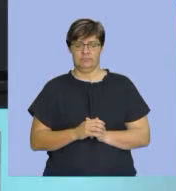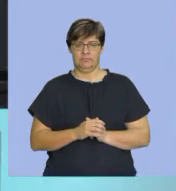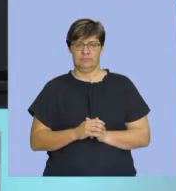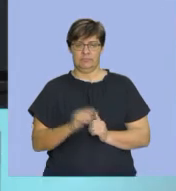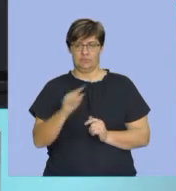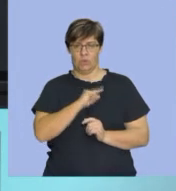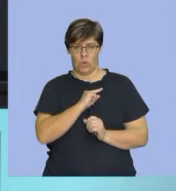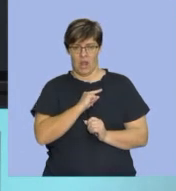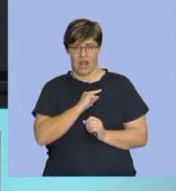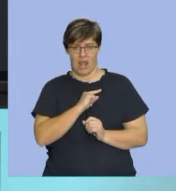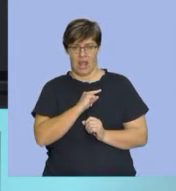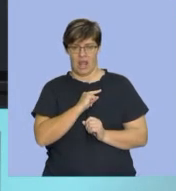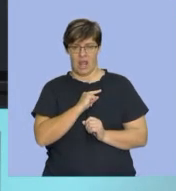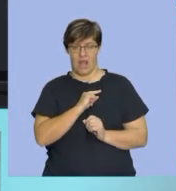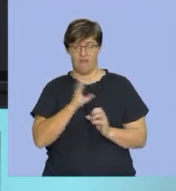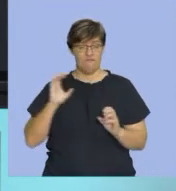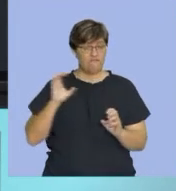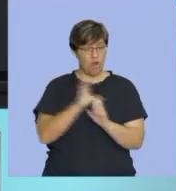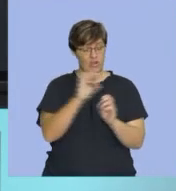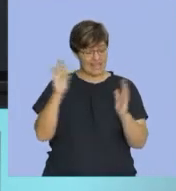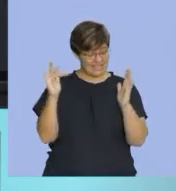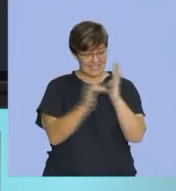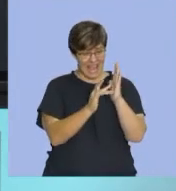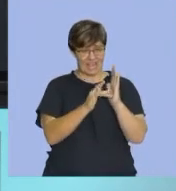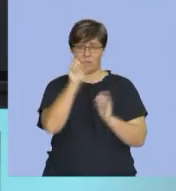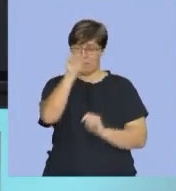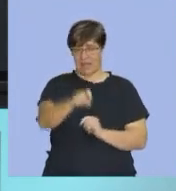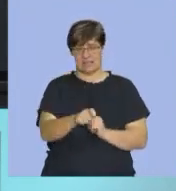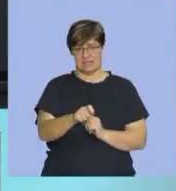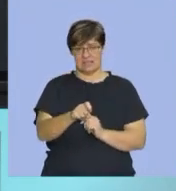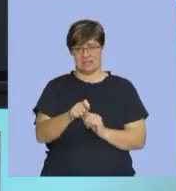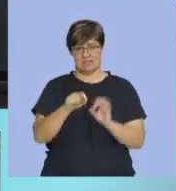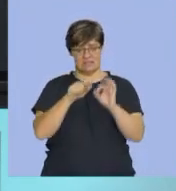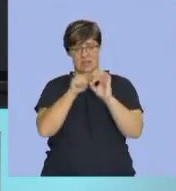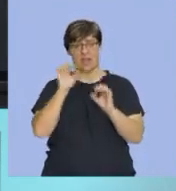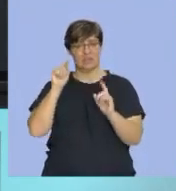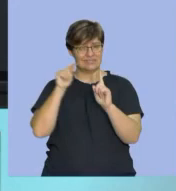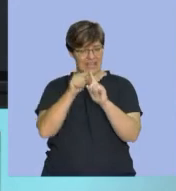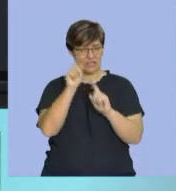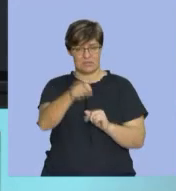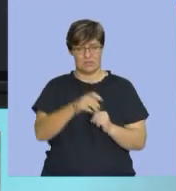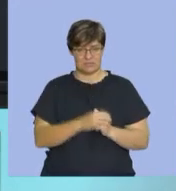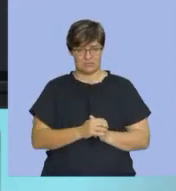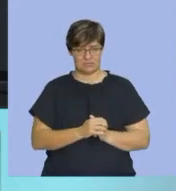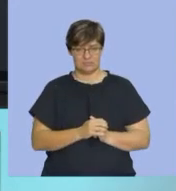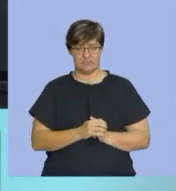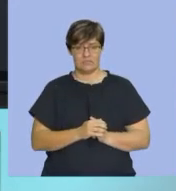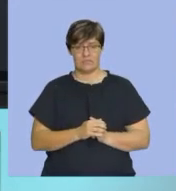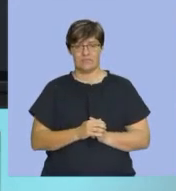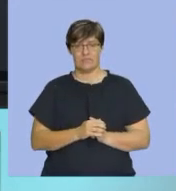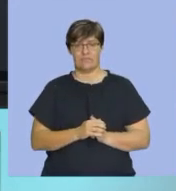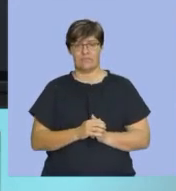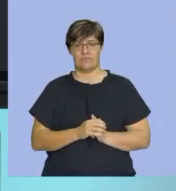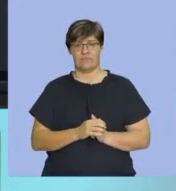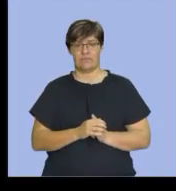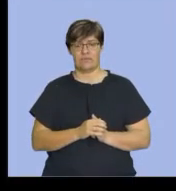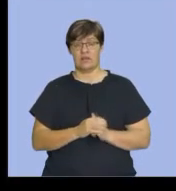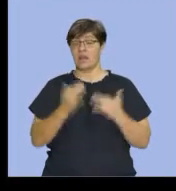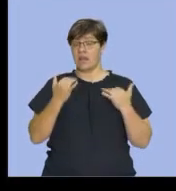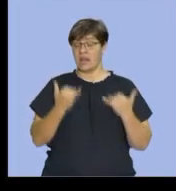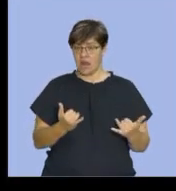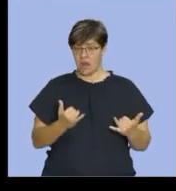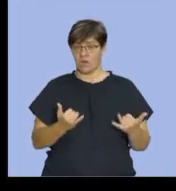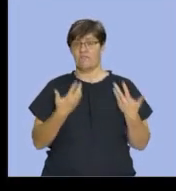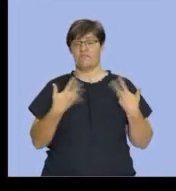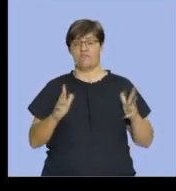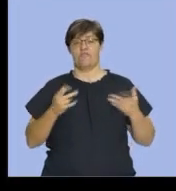the forces must touch the dot. Please be careful with that as well. They must touch the dot because they're coming from that center point, okay? So now